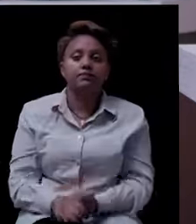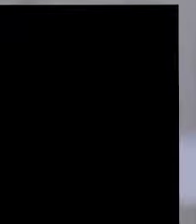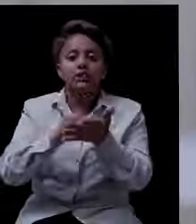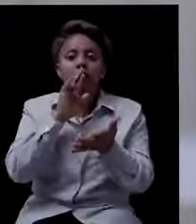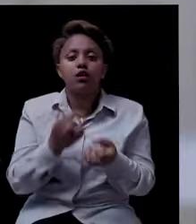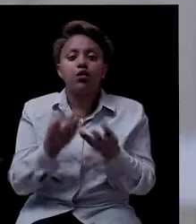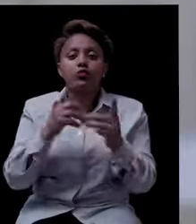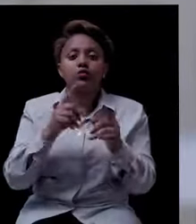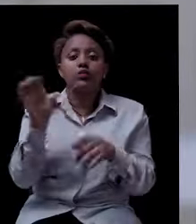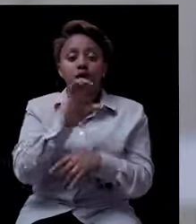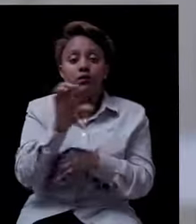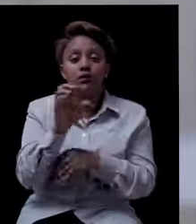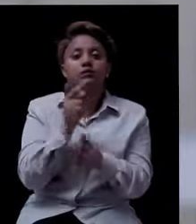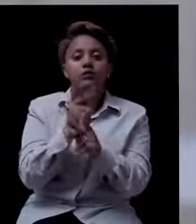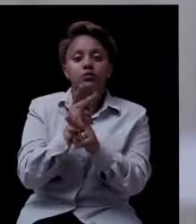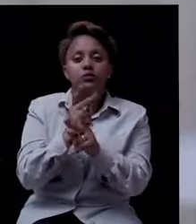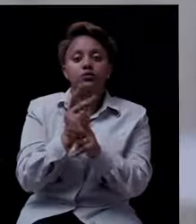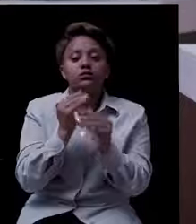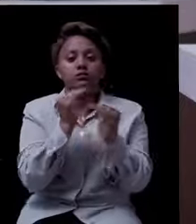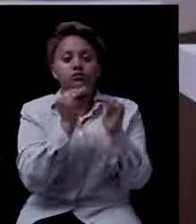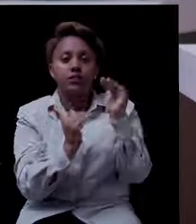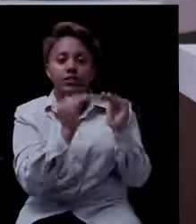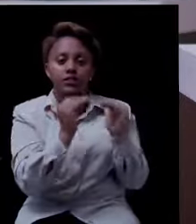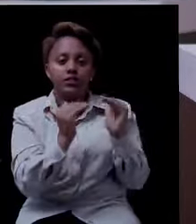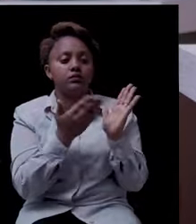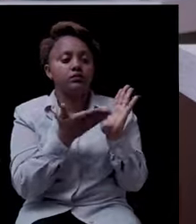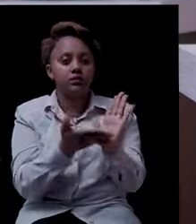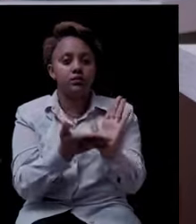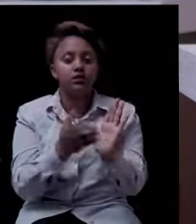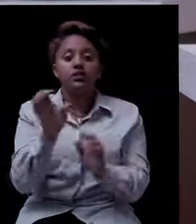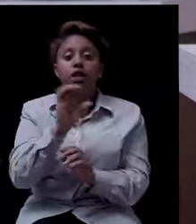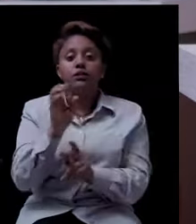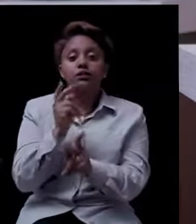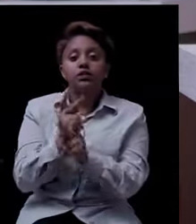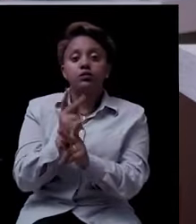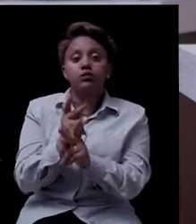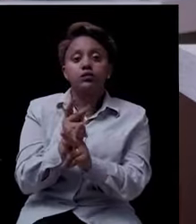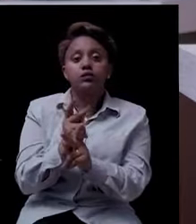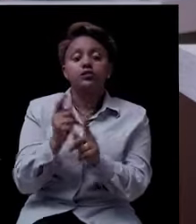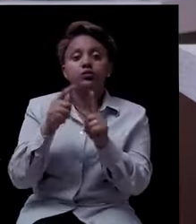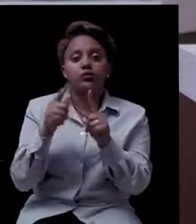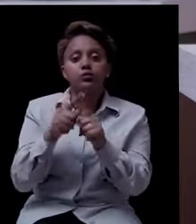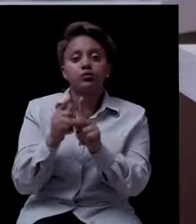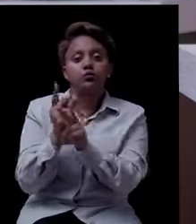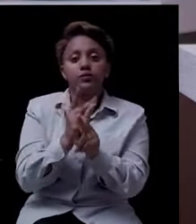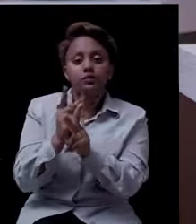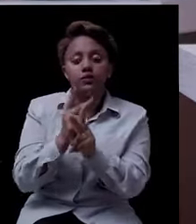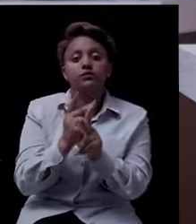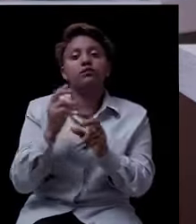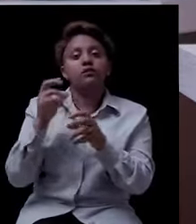place and minimizing its impact when it does. There are a lot of cybersecurity measures. Here are some of